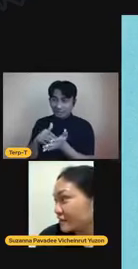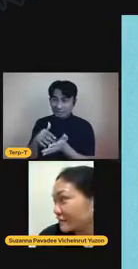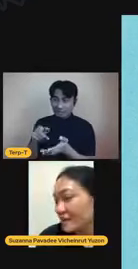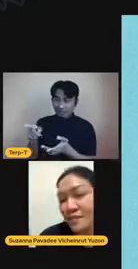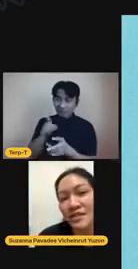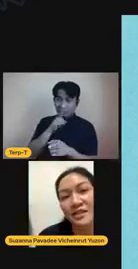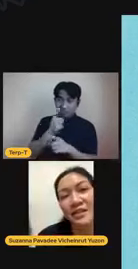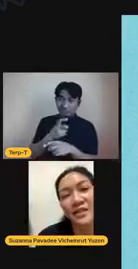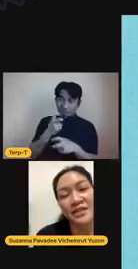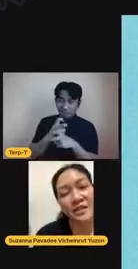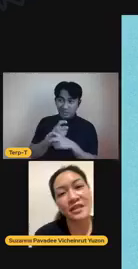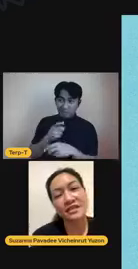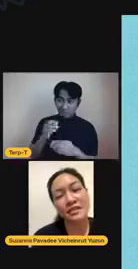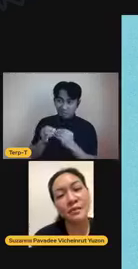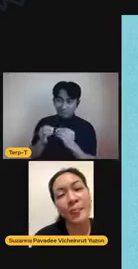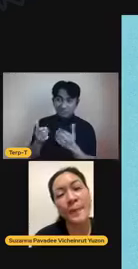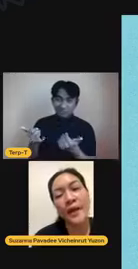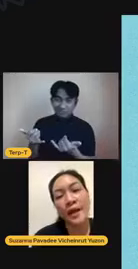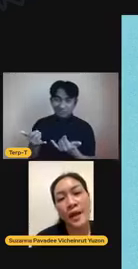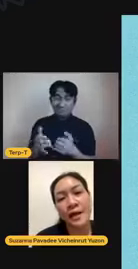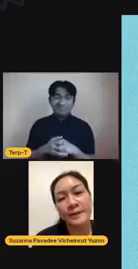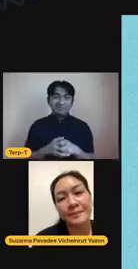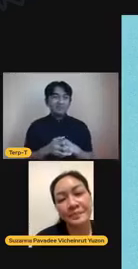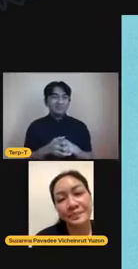than you sometimes in studying because she needs to.